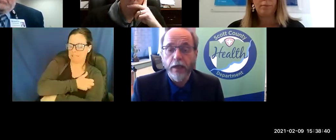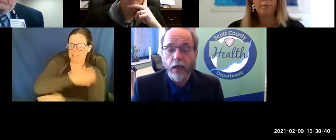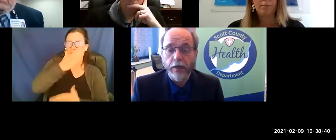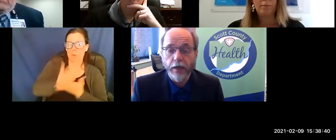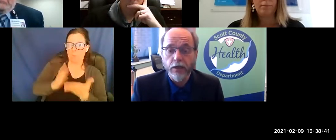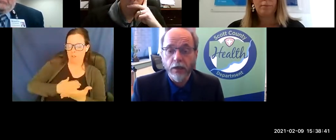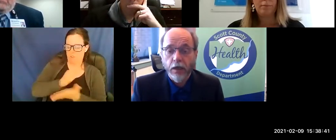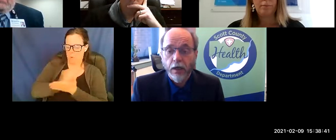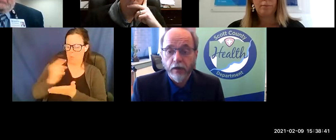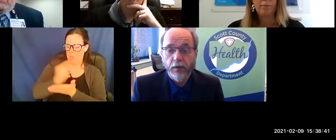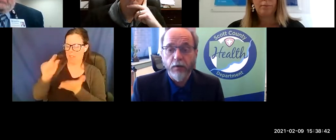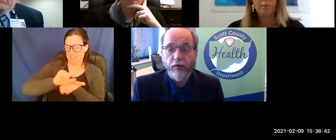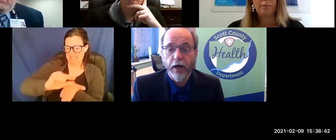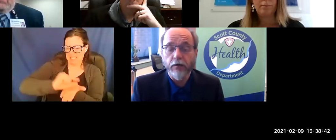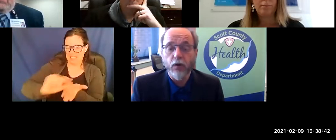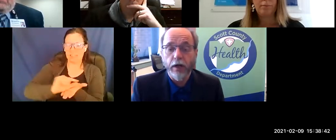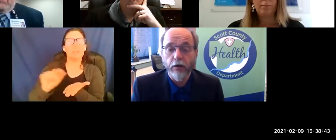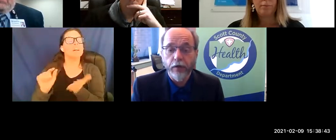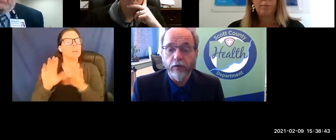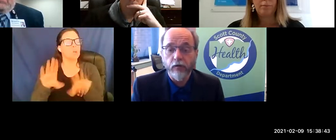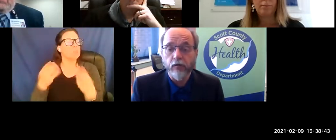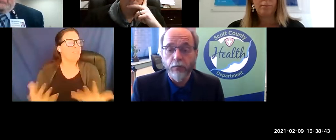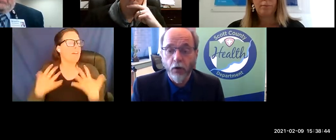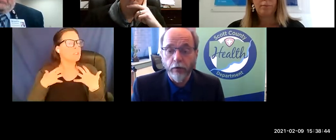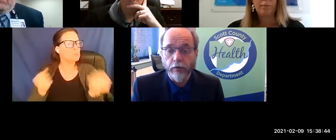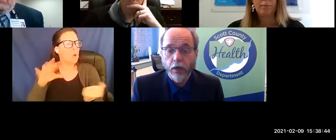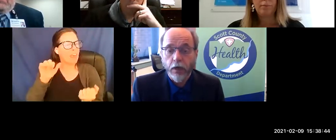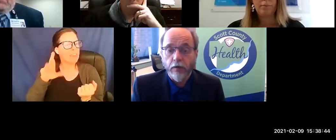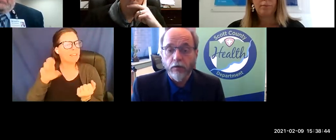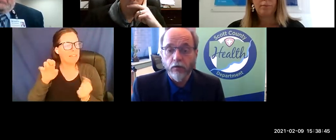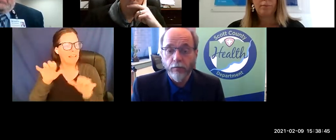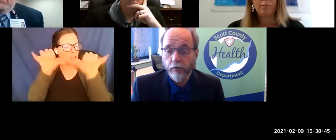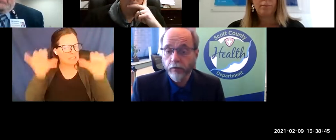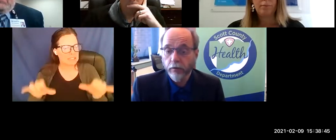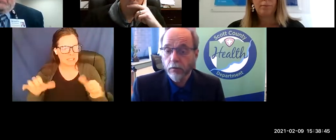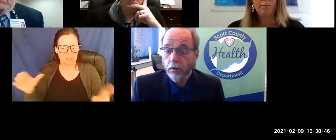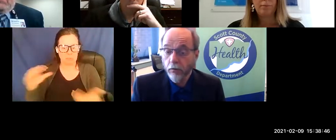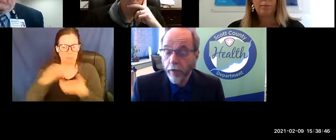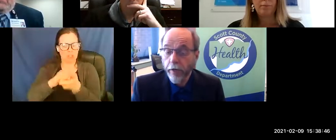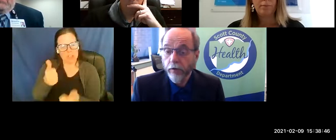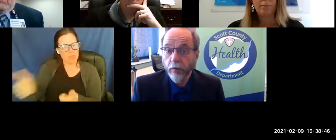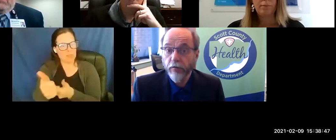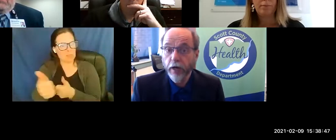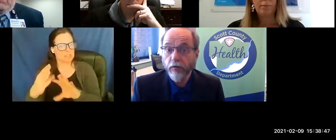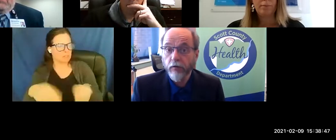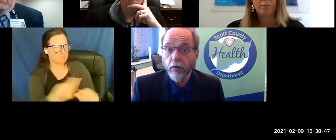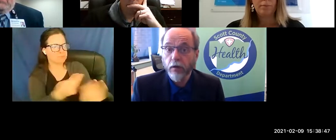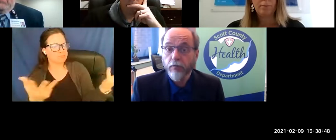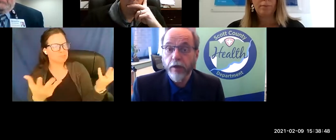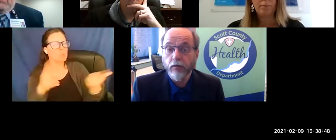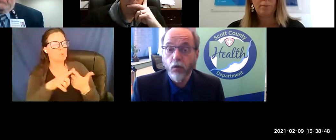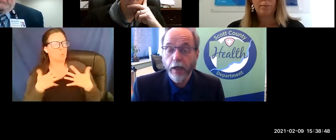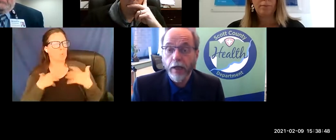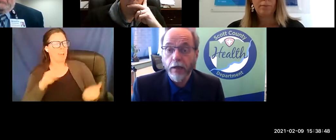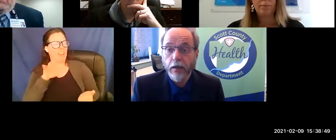weekly allocation has been provided to our healthcare system partners to administer to their healthcare providers in